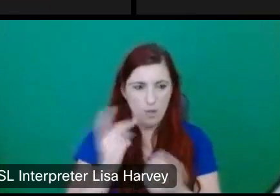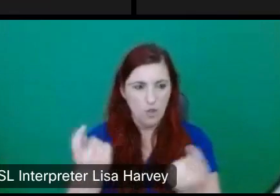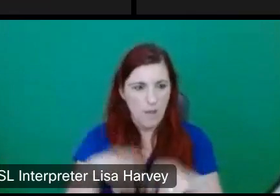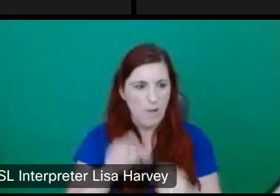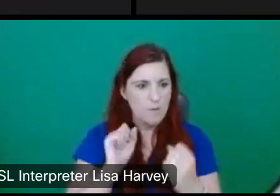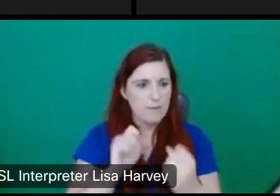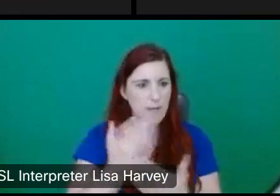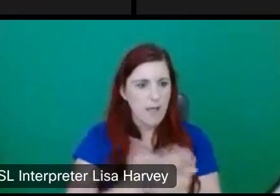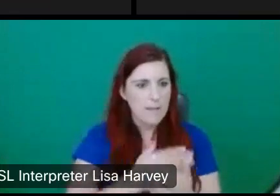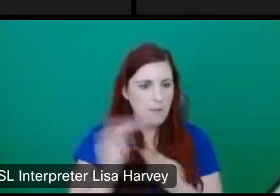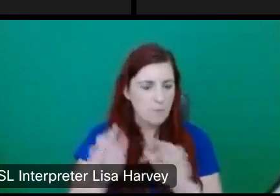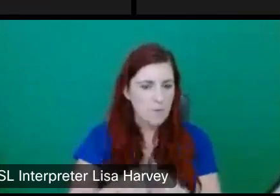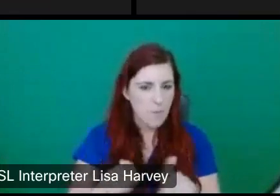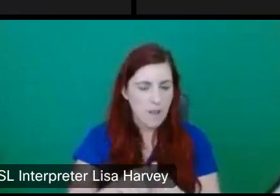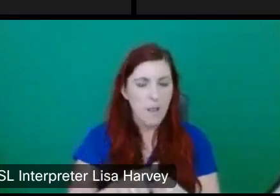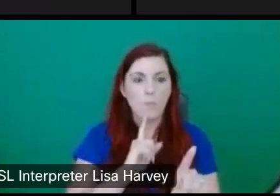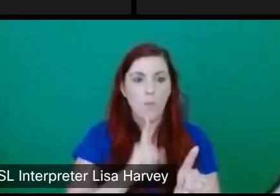afterwards. But